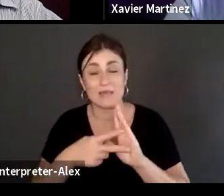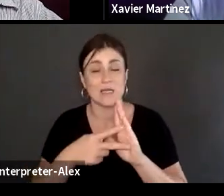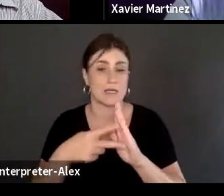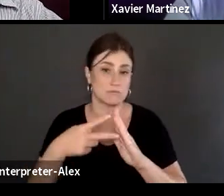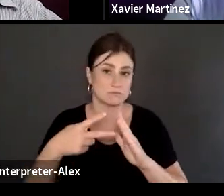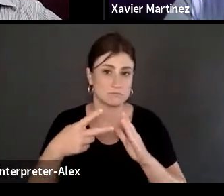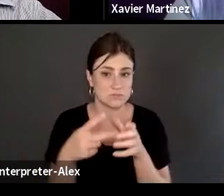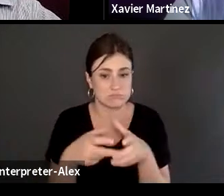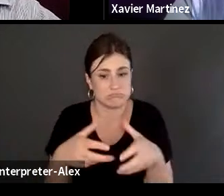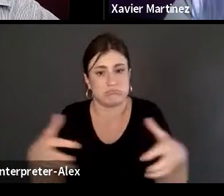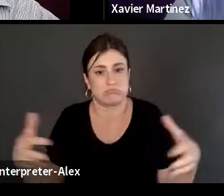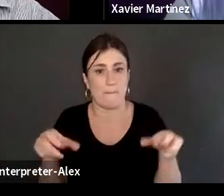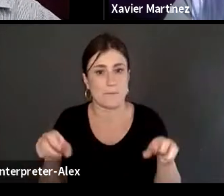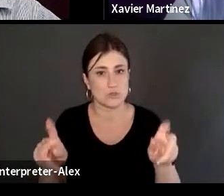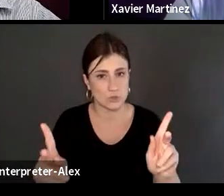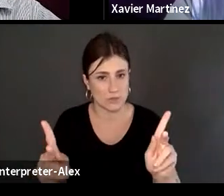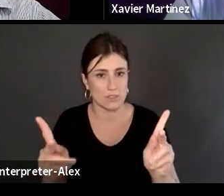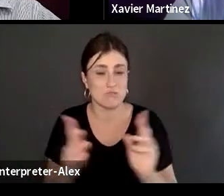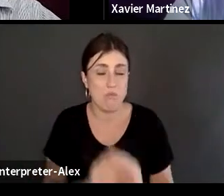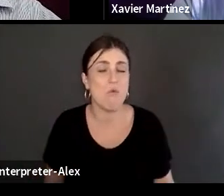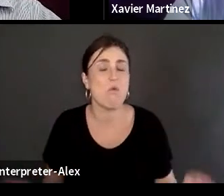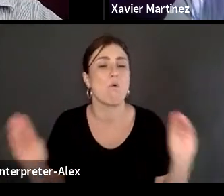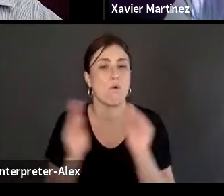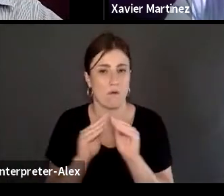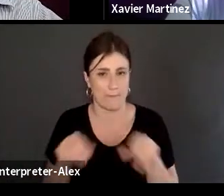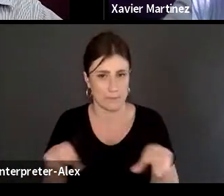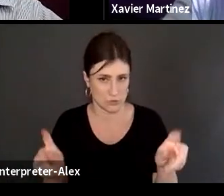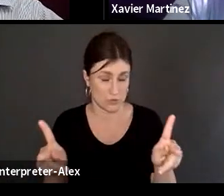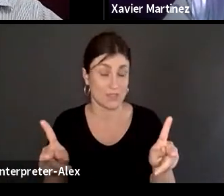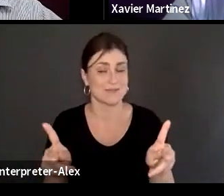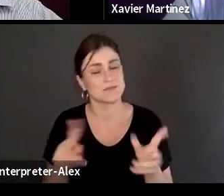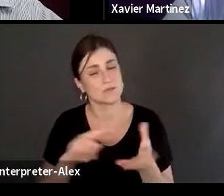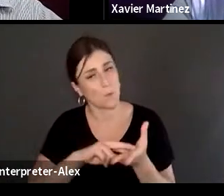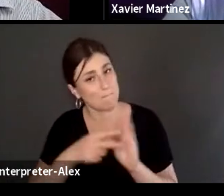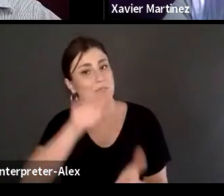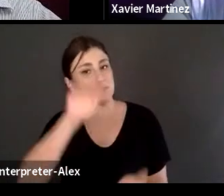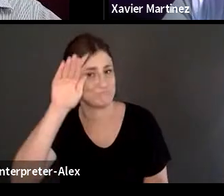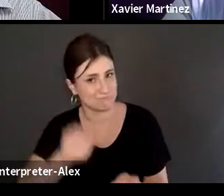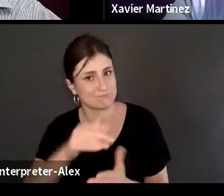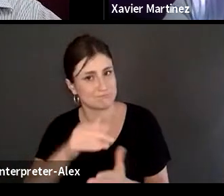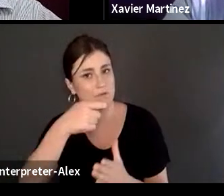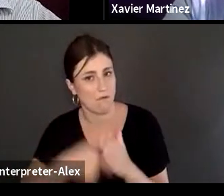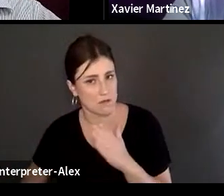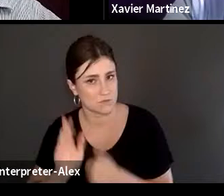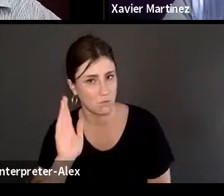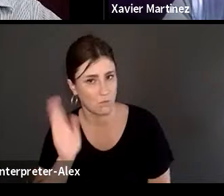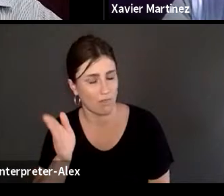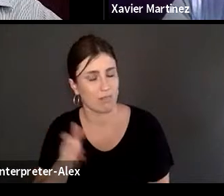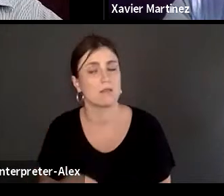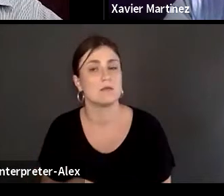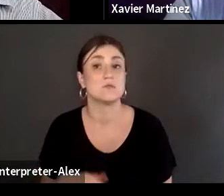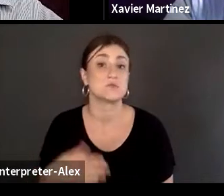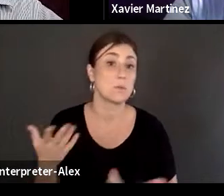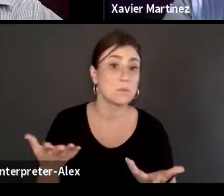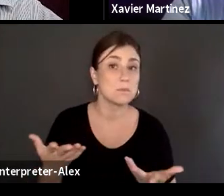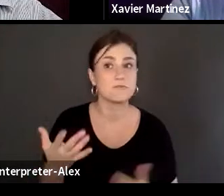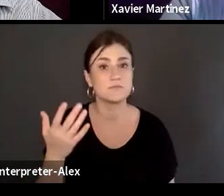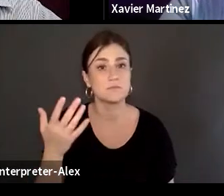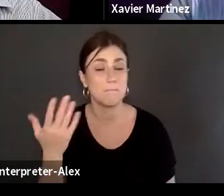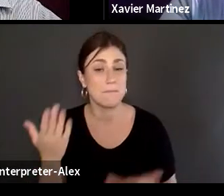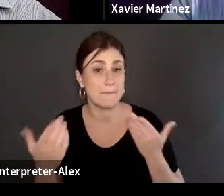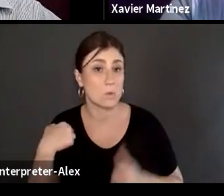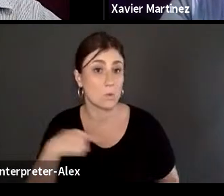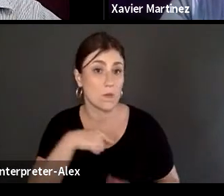opportunities for customers. And that's where some of that affordability is going to come in, because we may be able to, for instance, to subsidize some of those